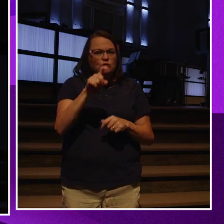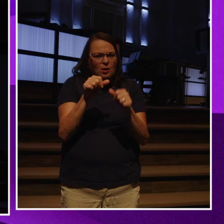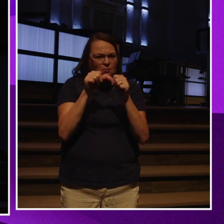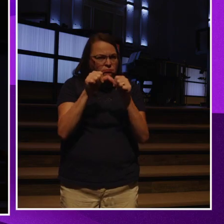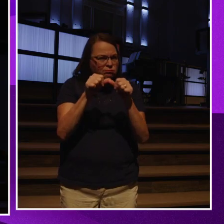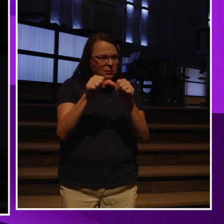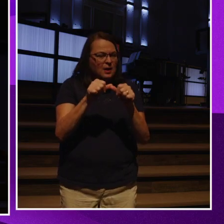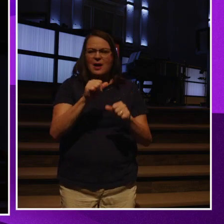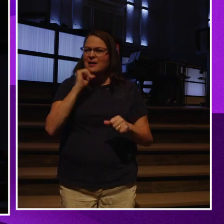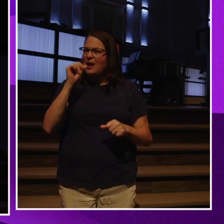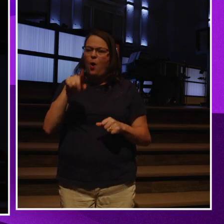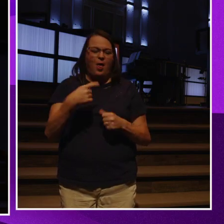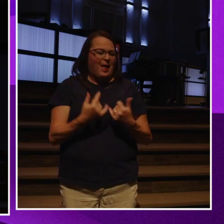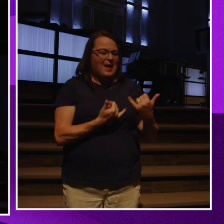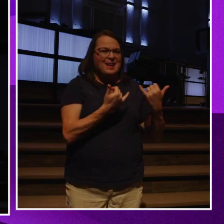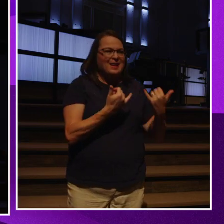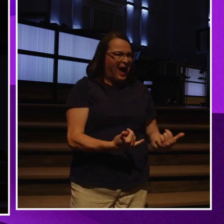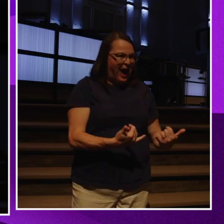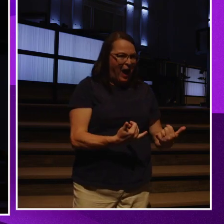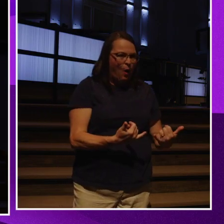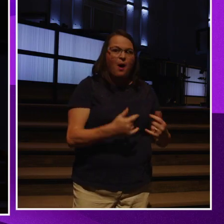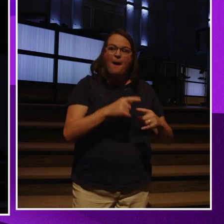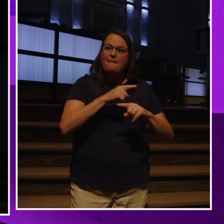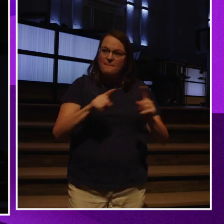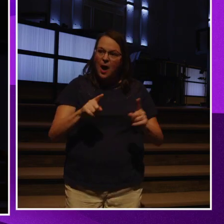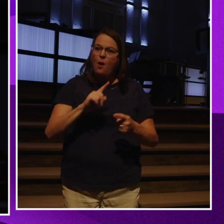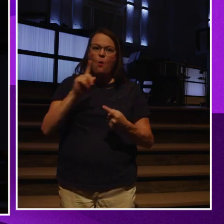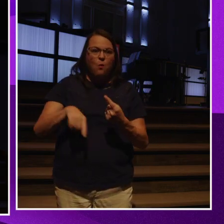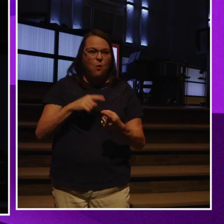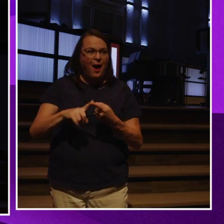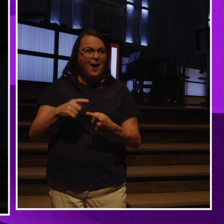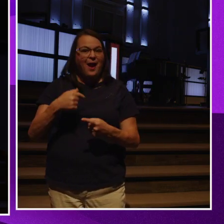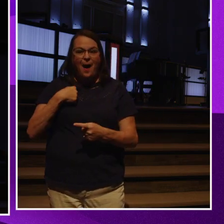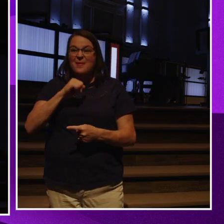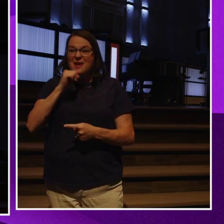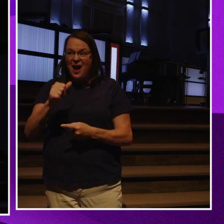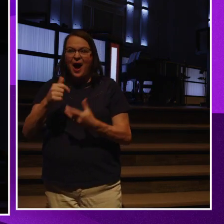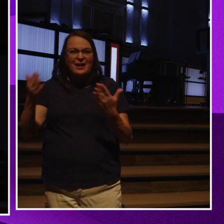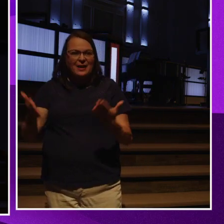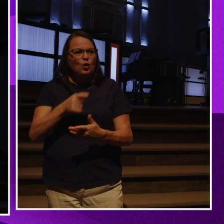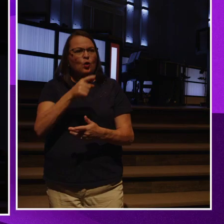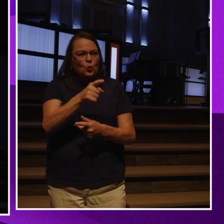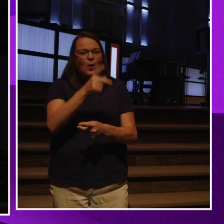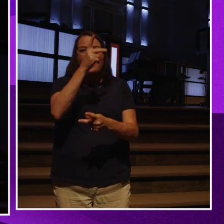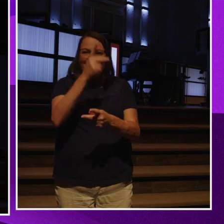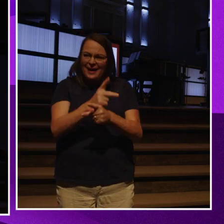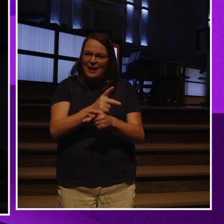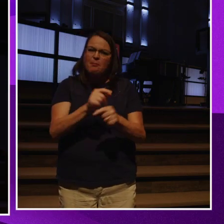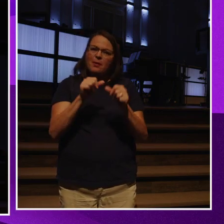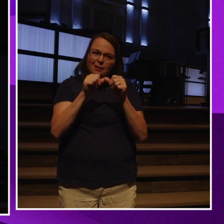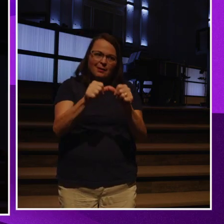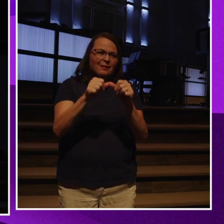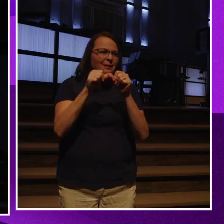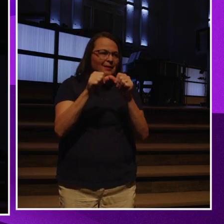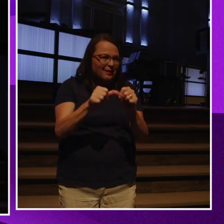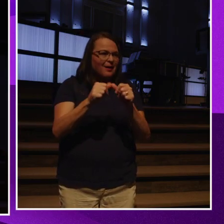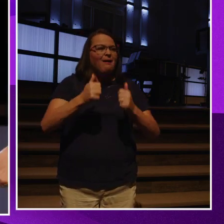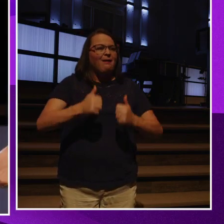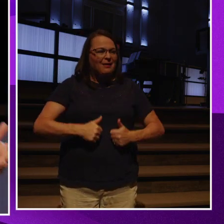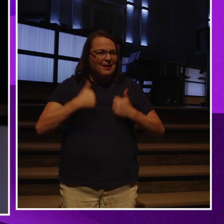say? Not only now, but much more in my absence. Keep doing this. Keep living